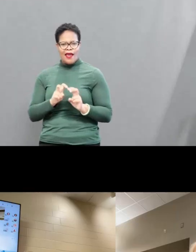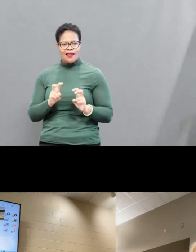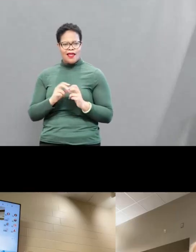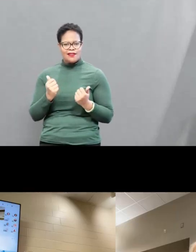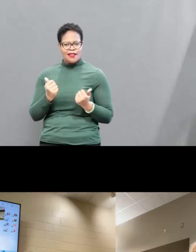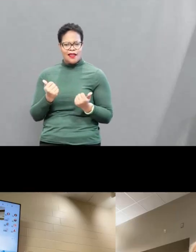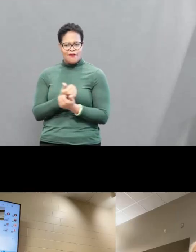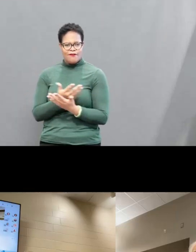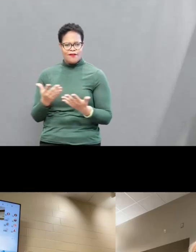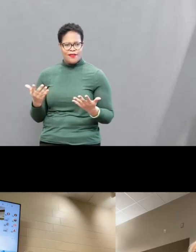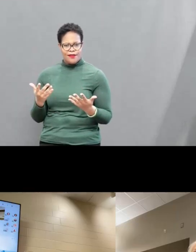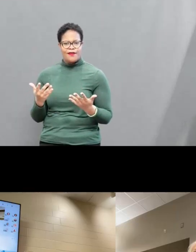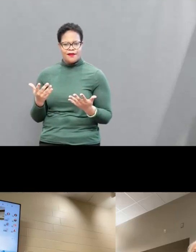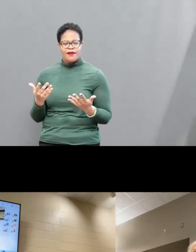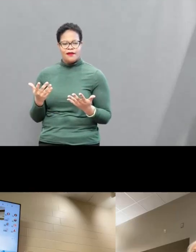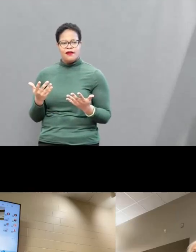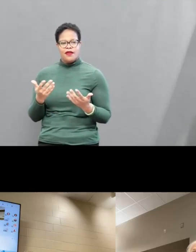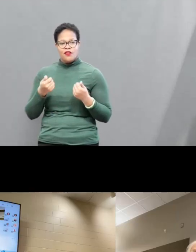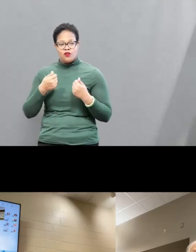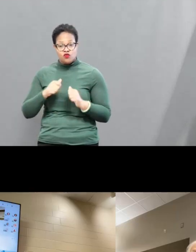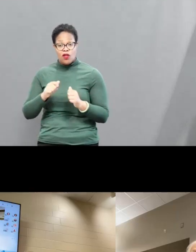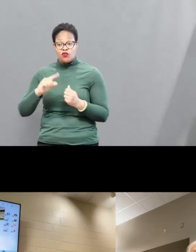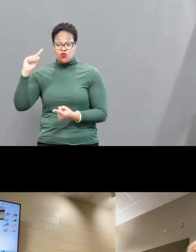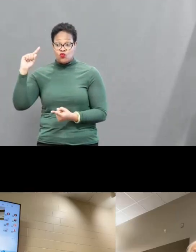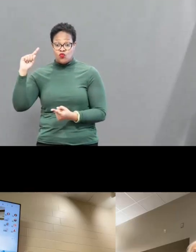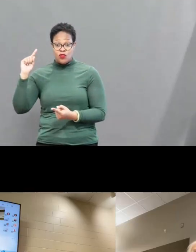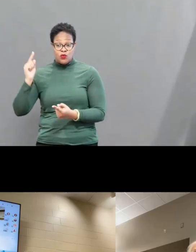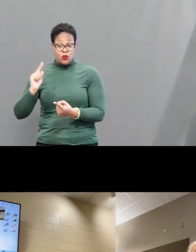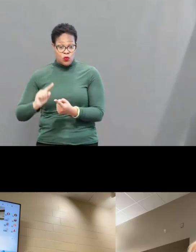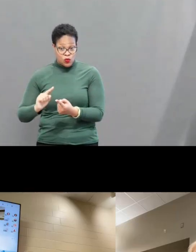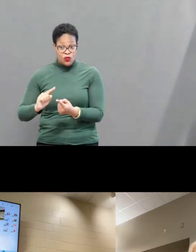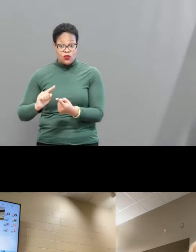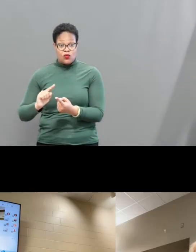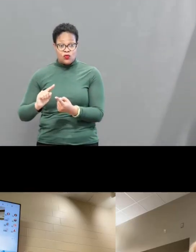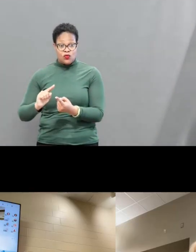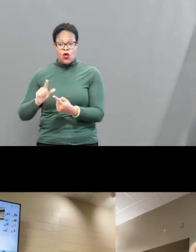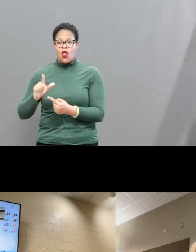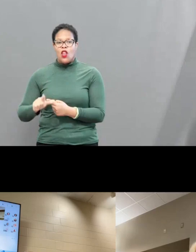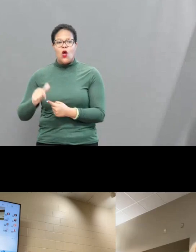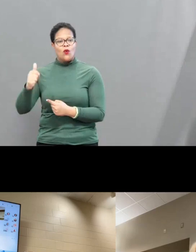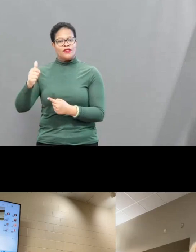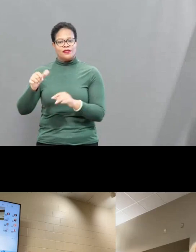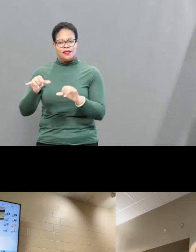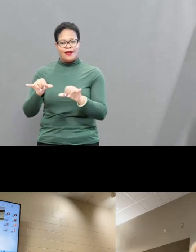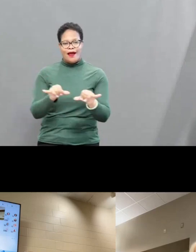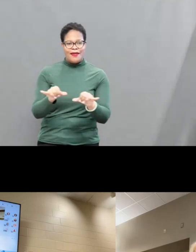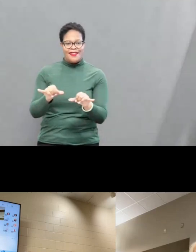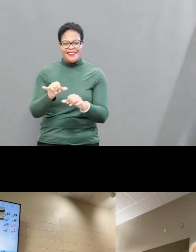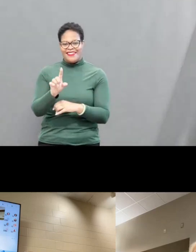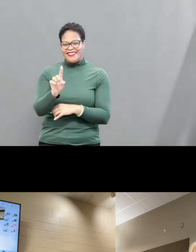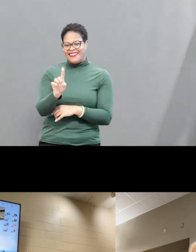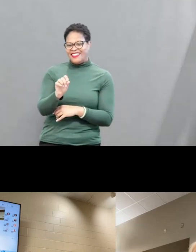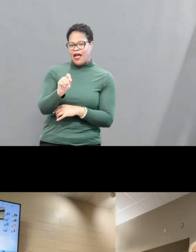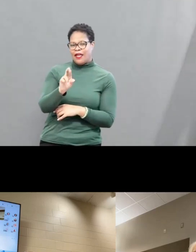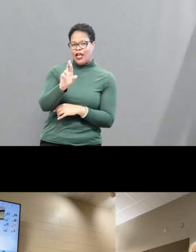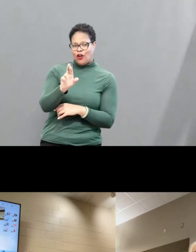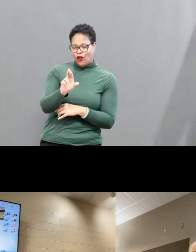everything and try to reduce it to its lowest common